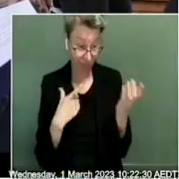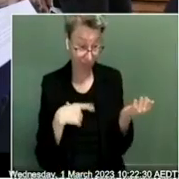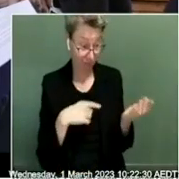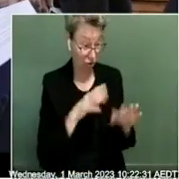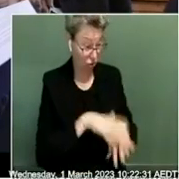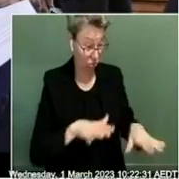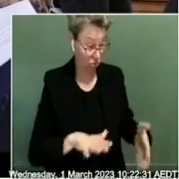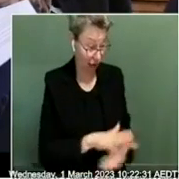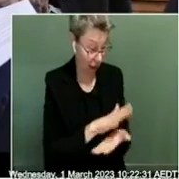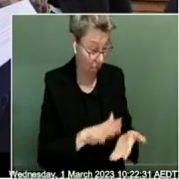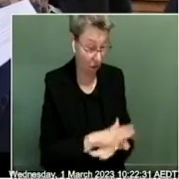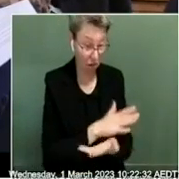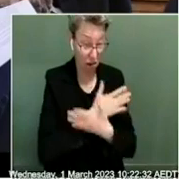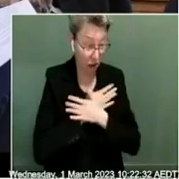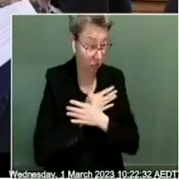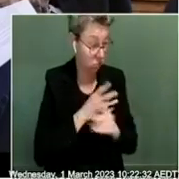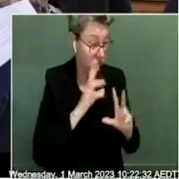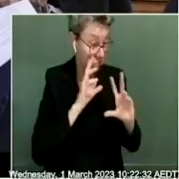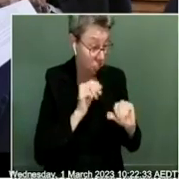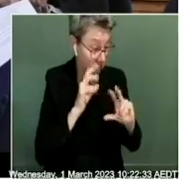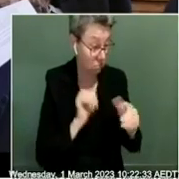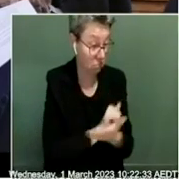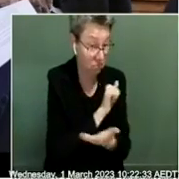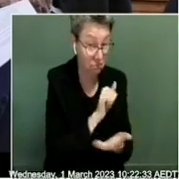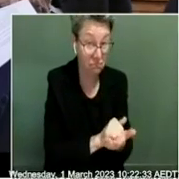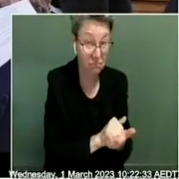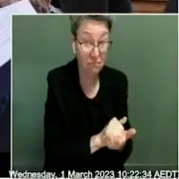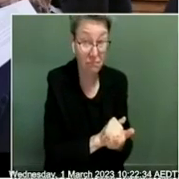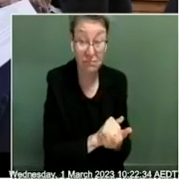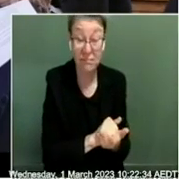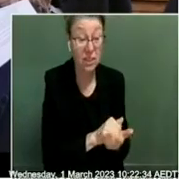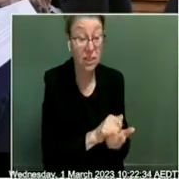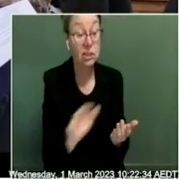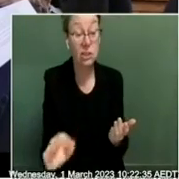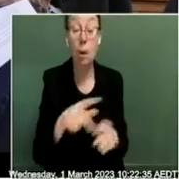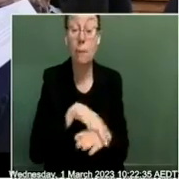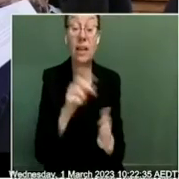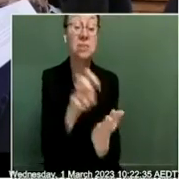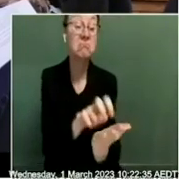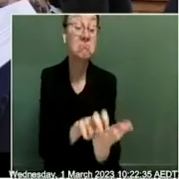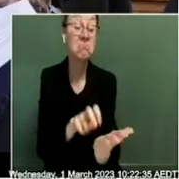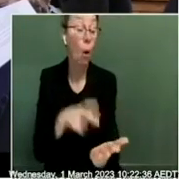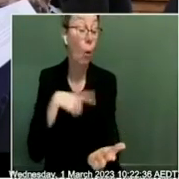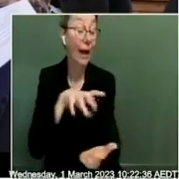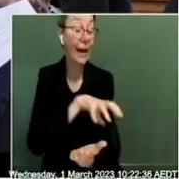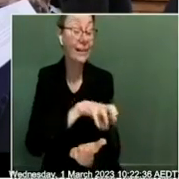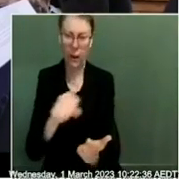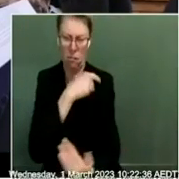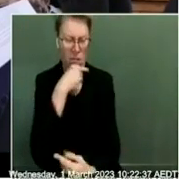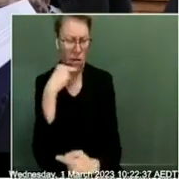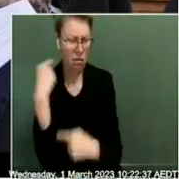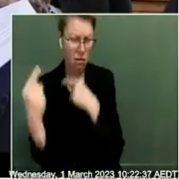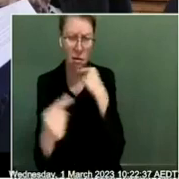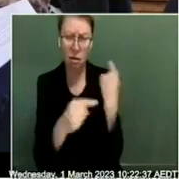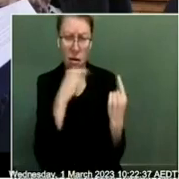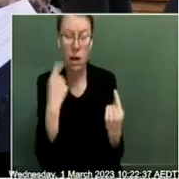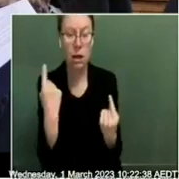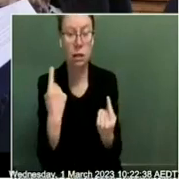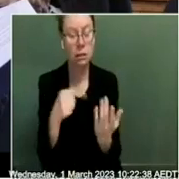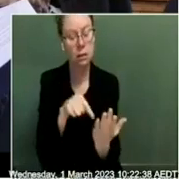was just all of these blatant lies on that form about our grandfather, which is horrible to